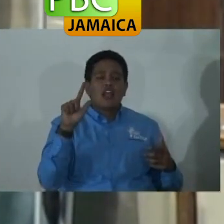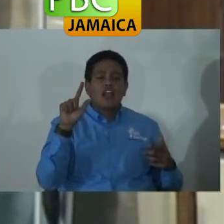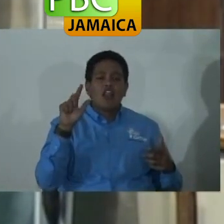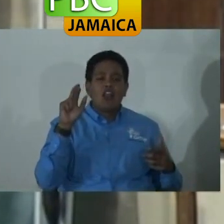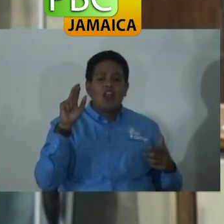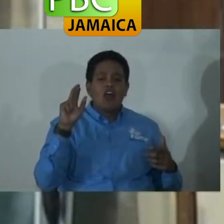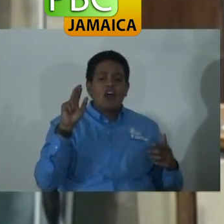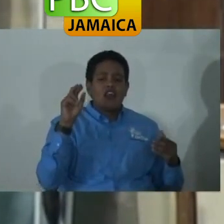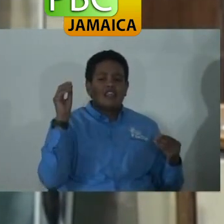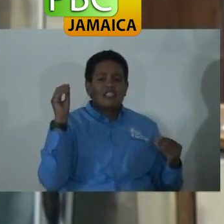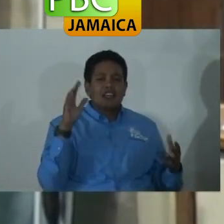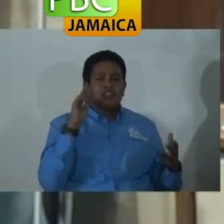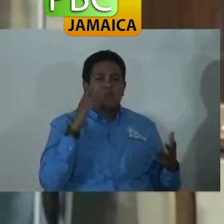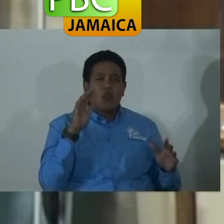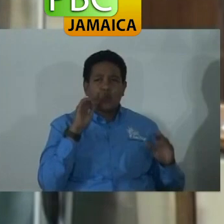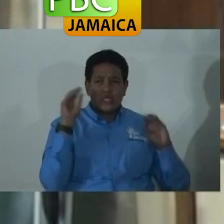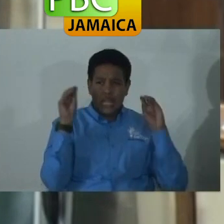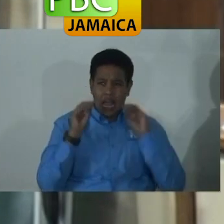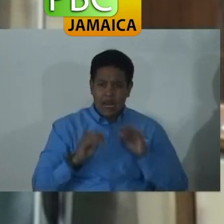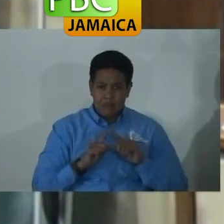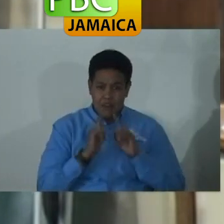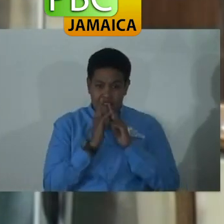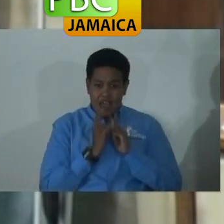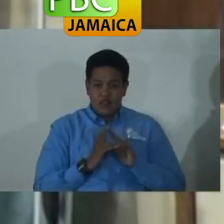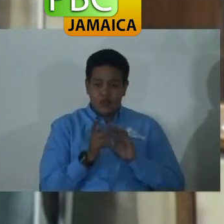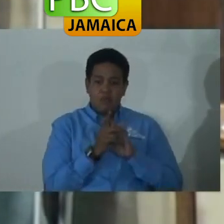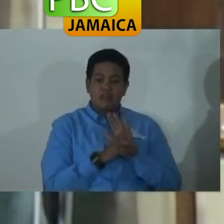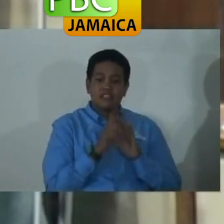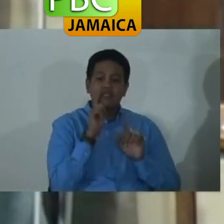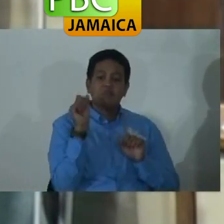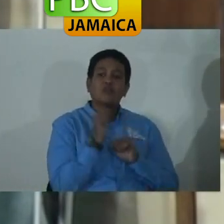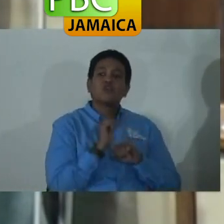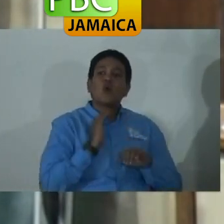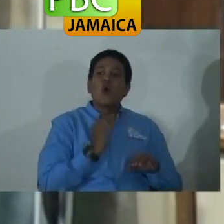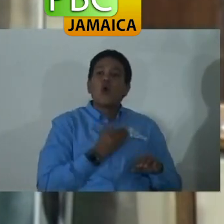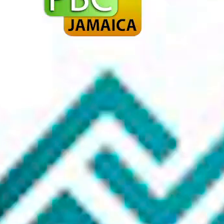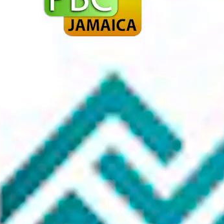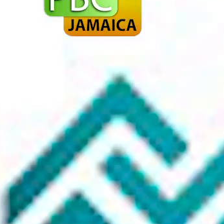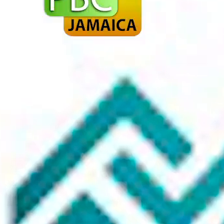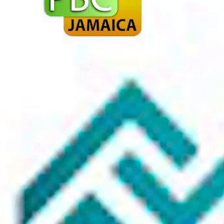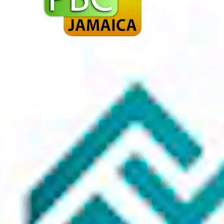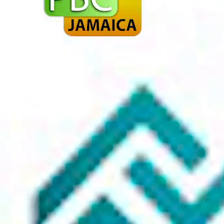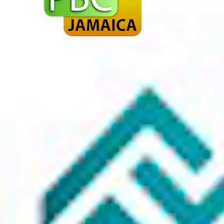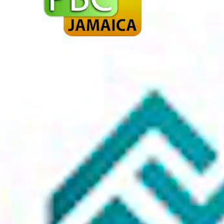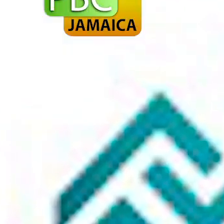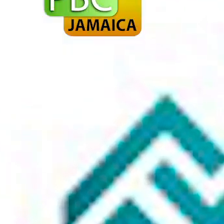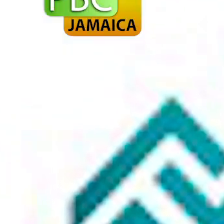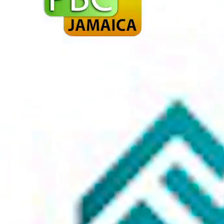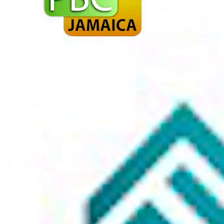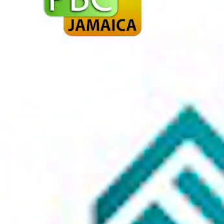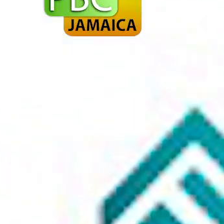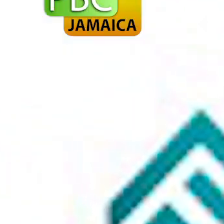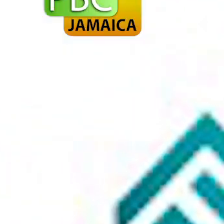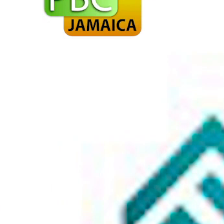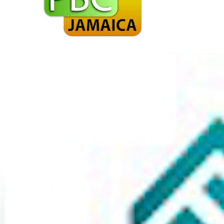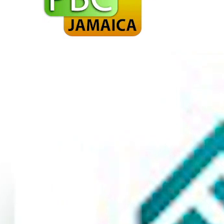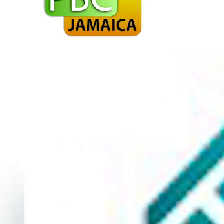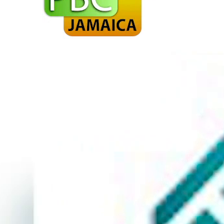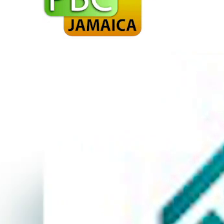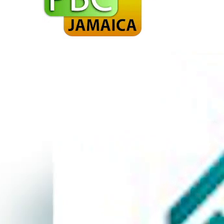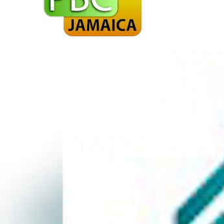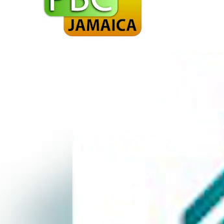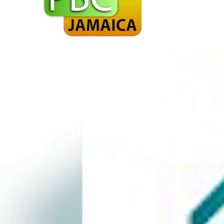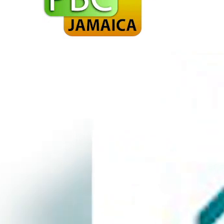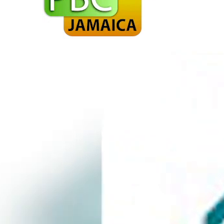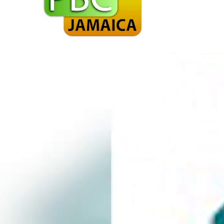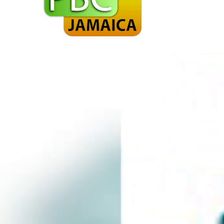to calibrate and fine-tune policy to make sure our response is effective. Poverty rates are calculated by the Planning Institute